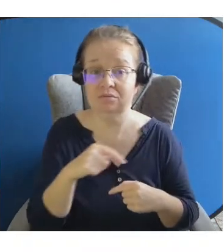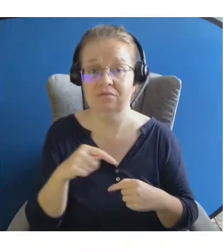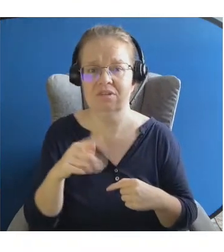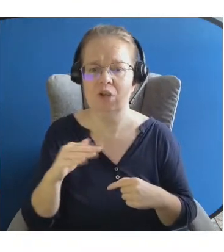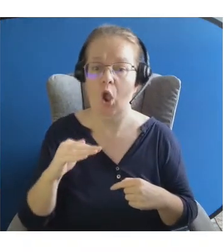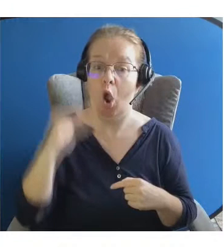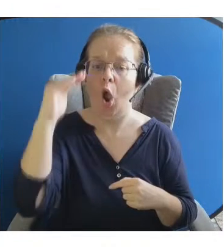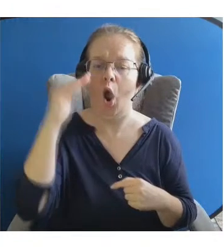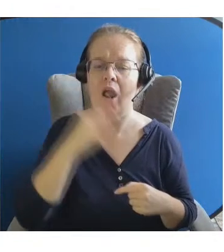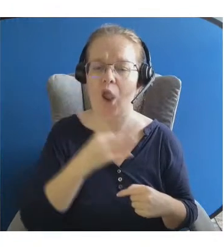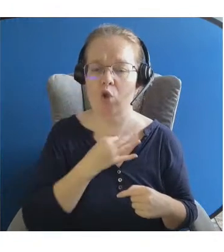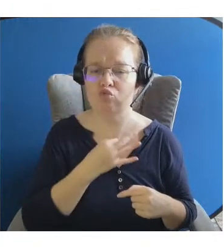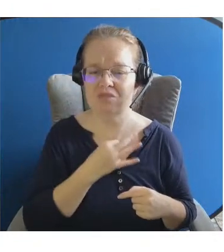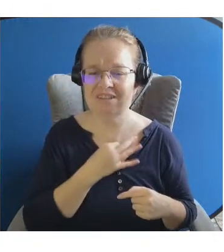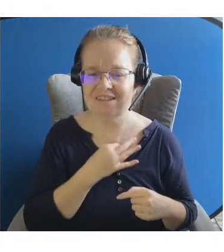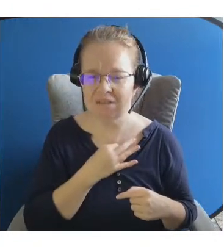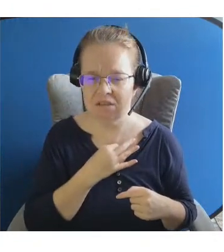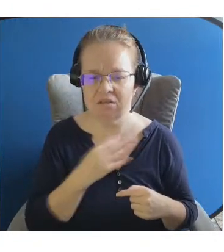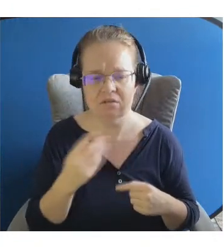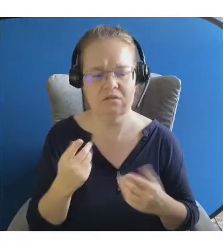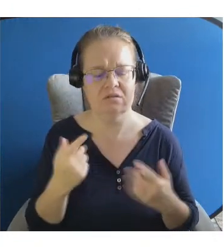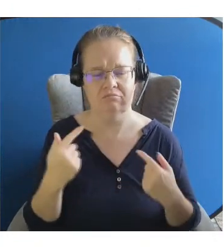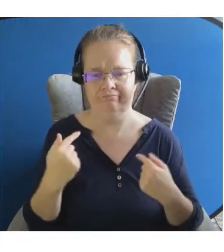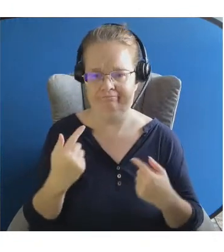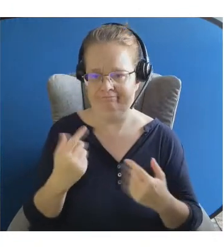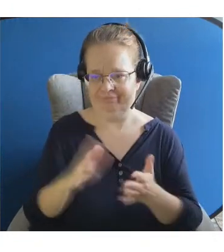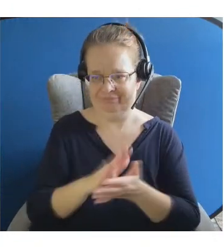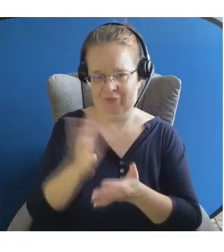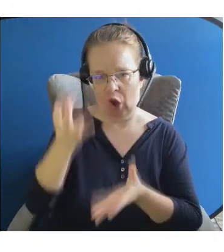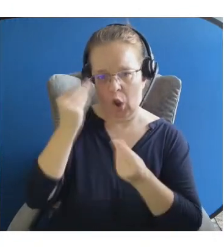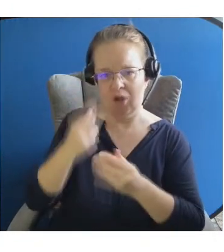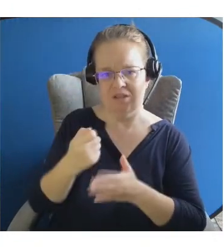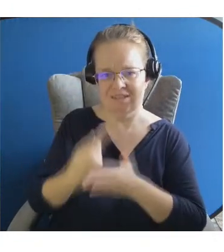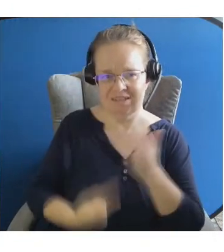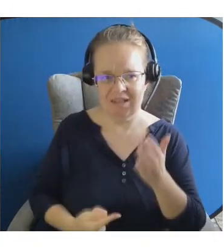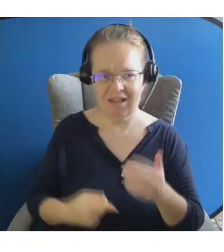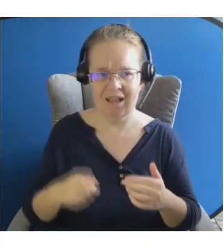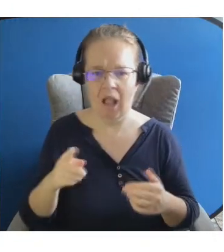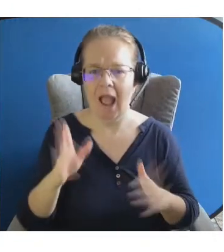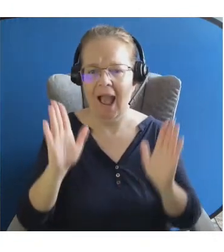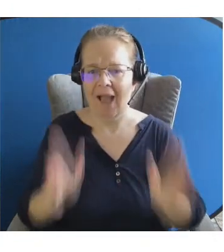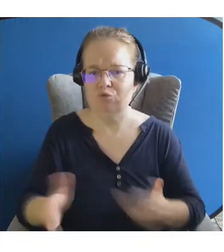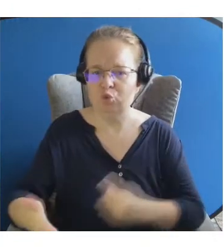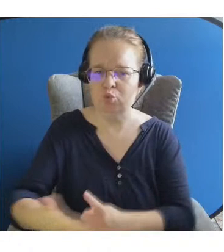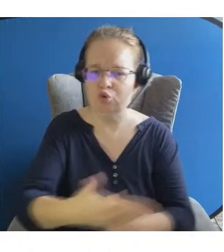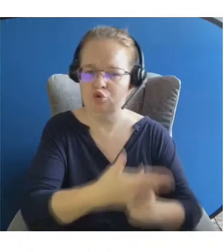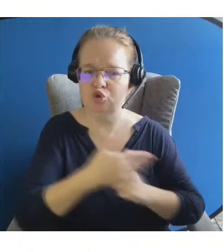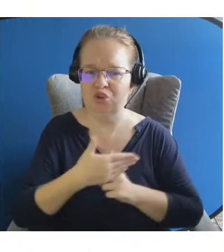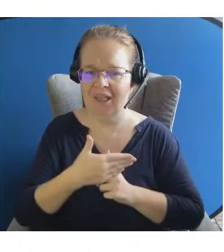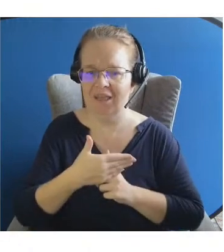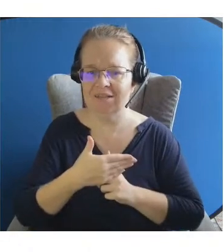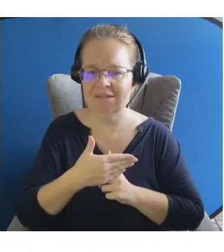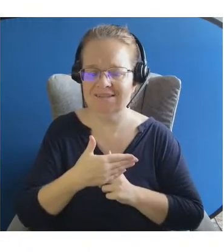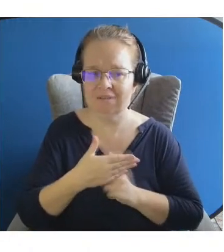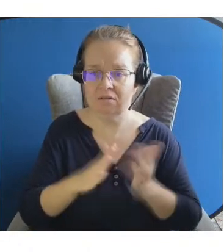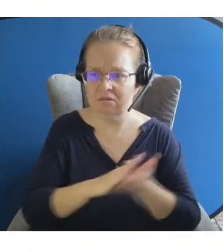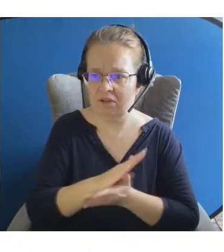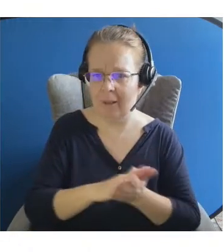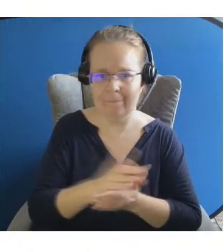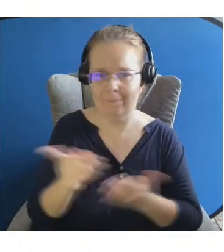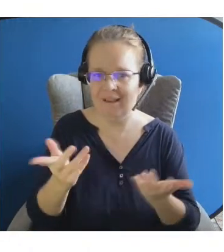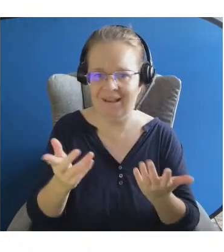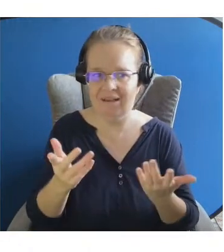group of people living with a learning disability might have been shielding, it meant that they were really cut off